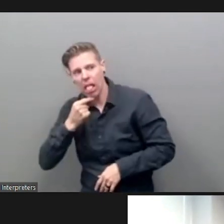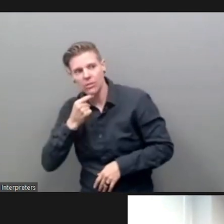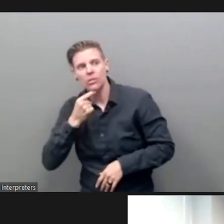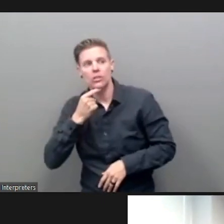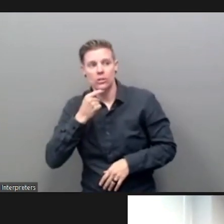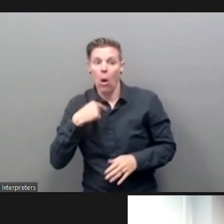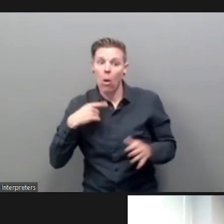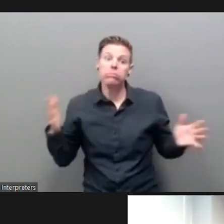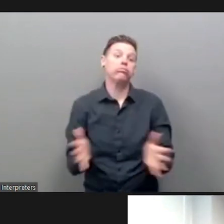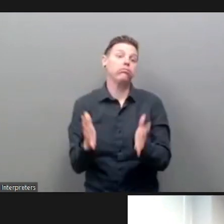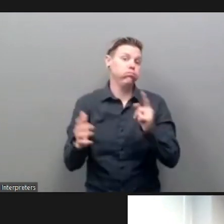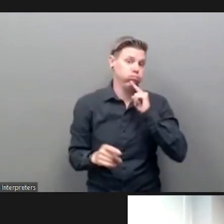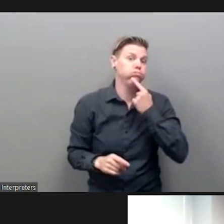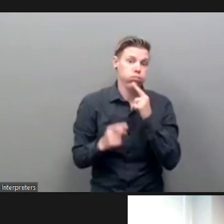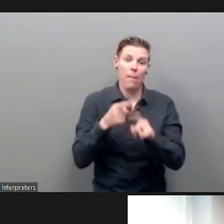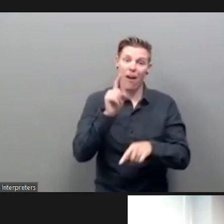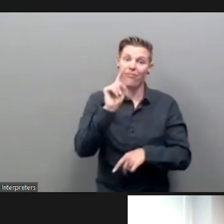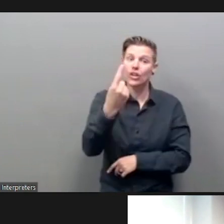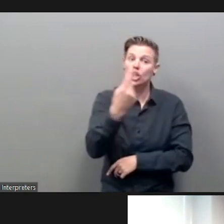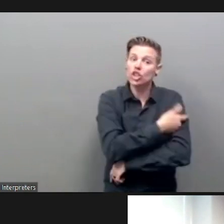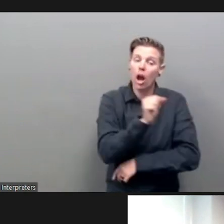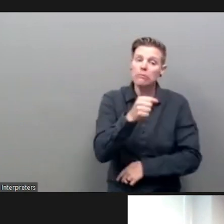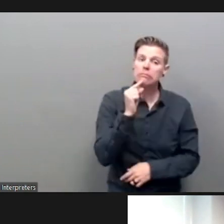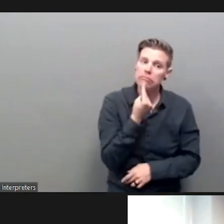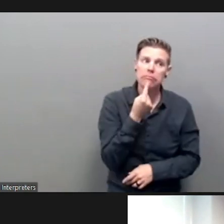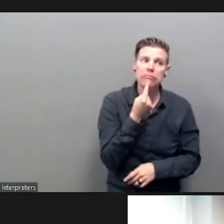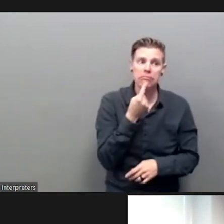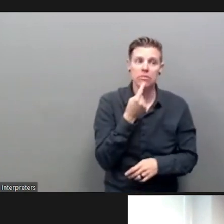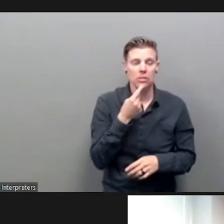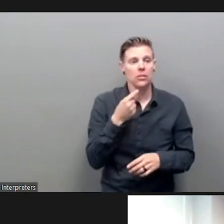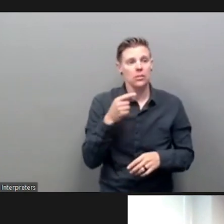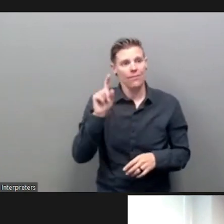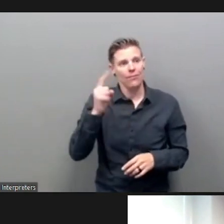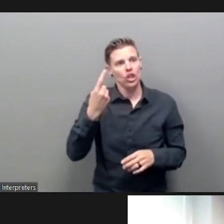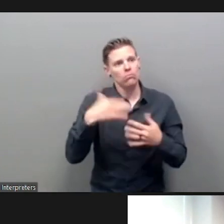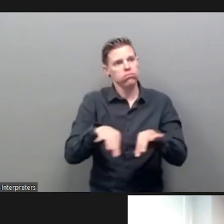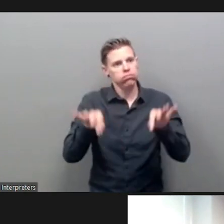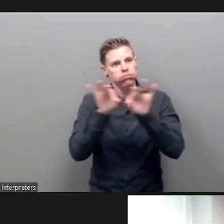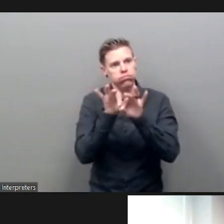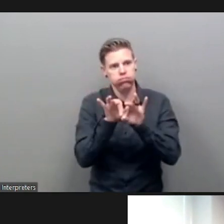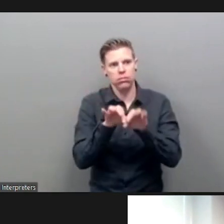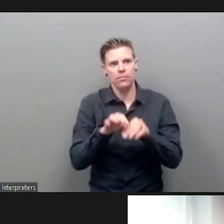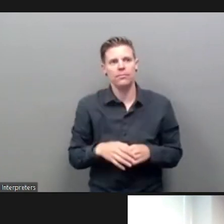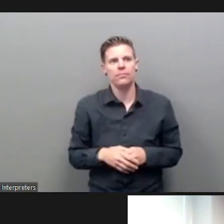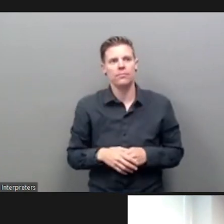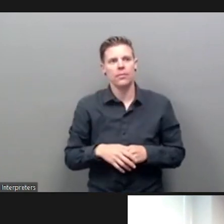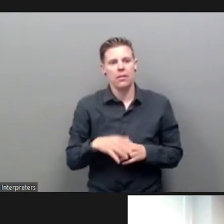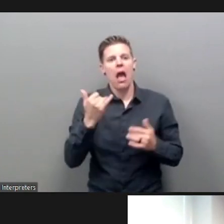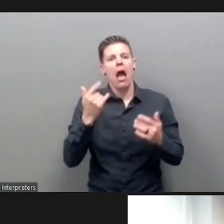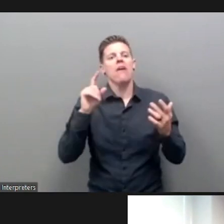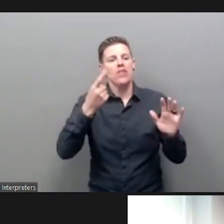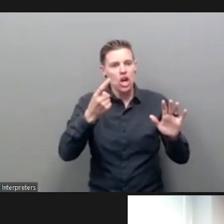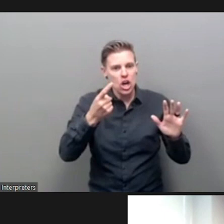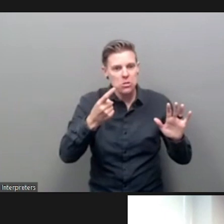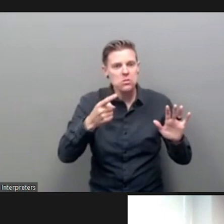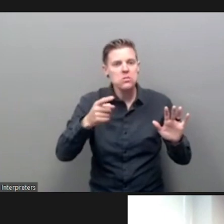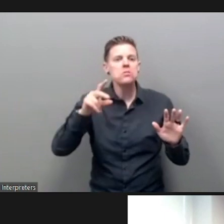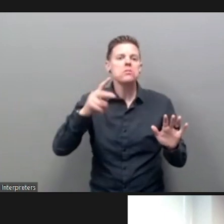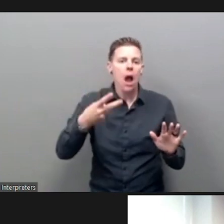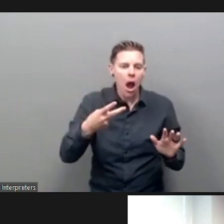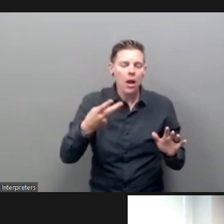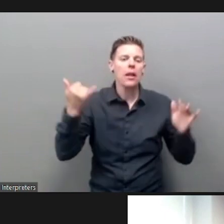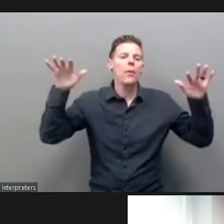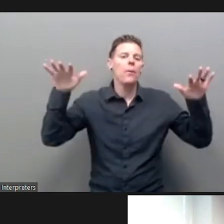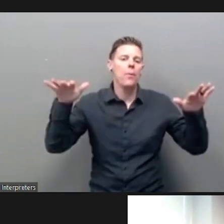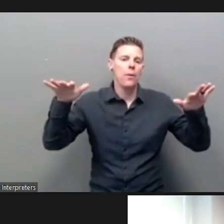That's really what's going to stop this crisis of too many people in the hospital. So anyways, I think